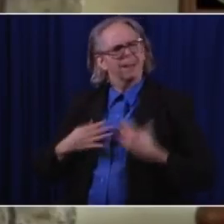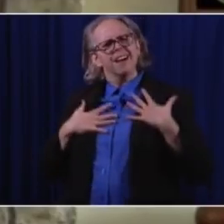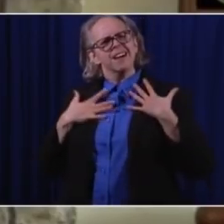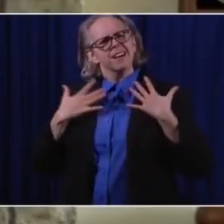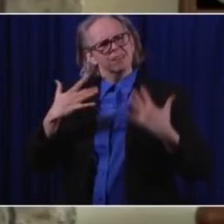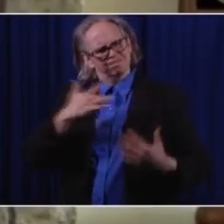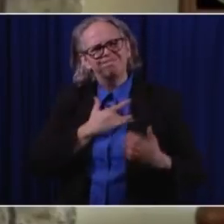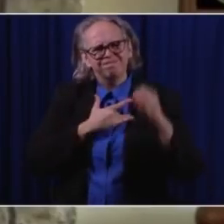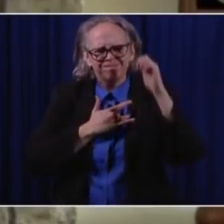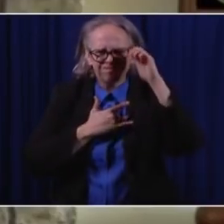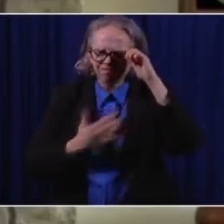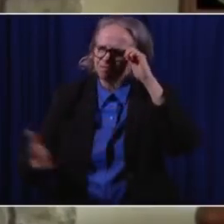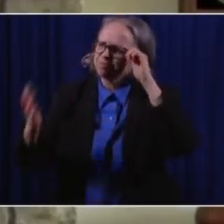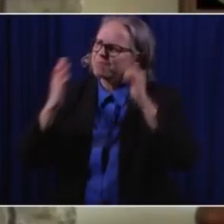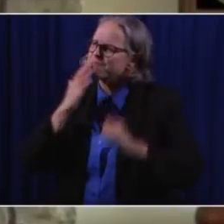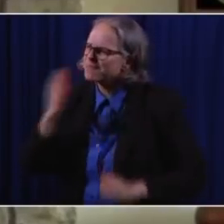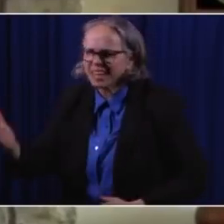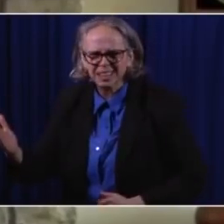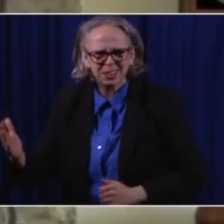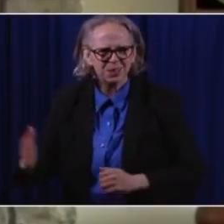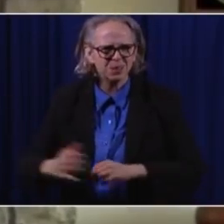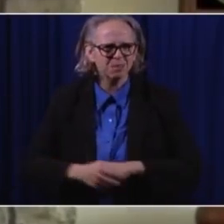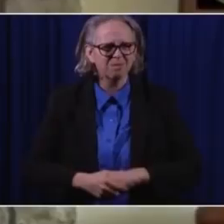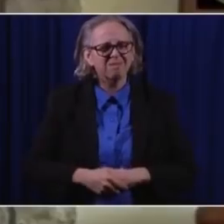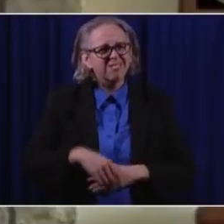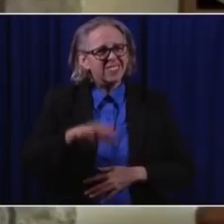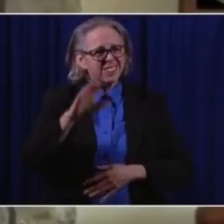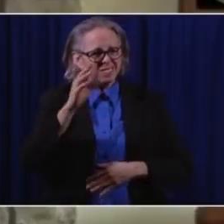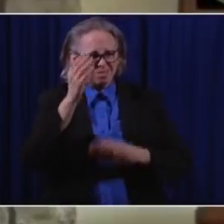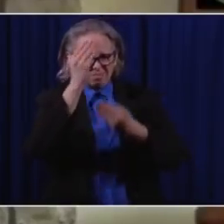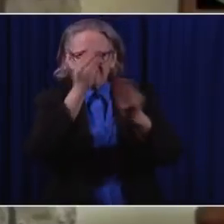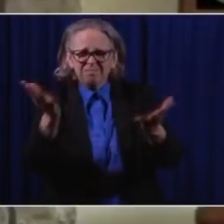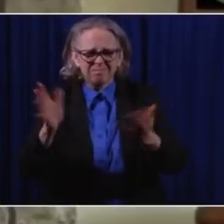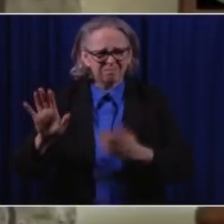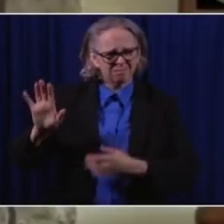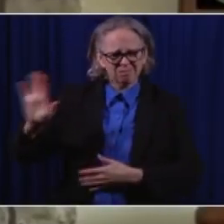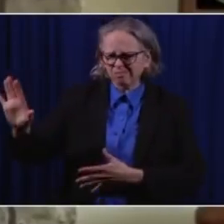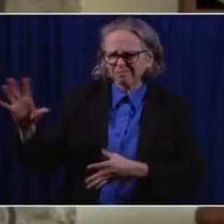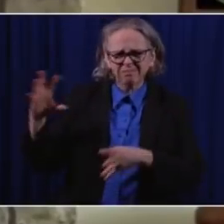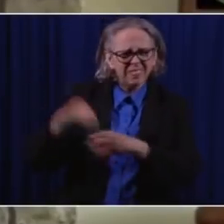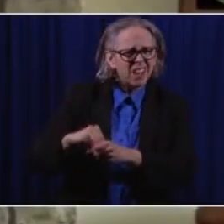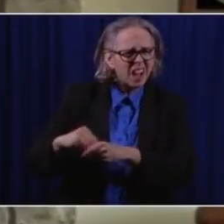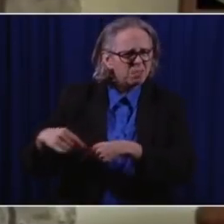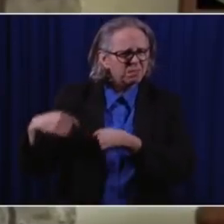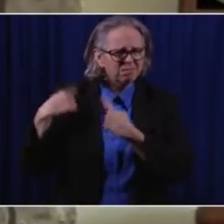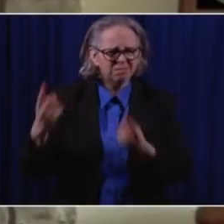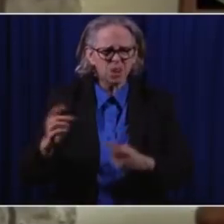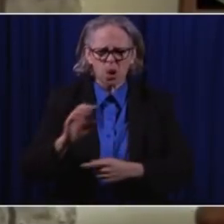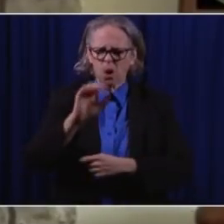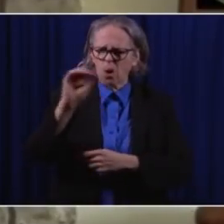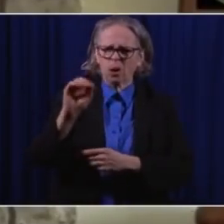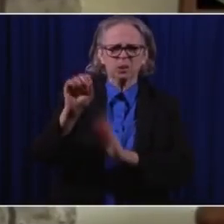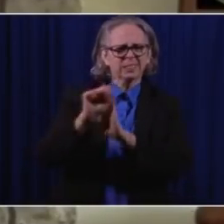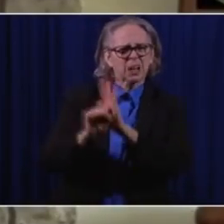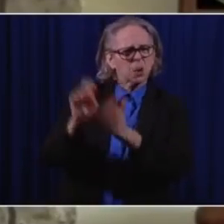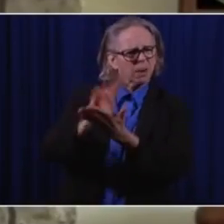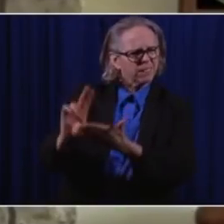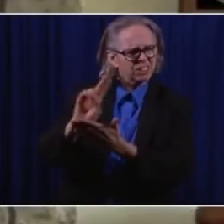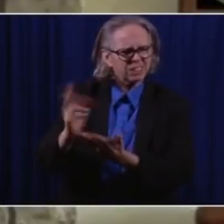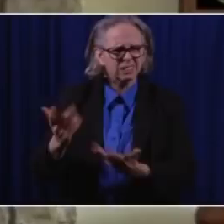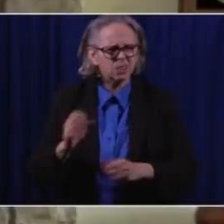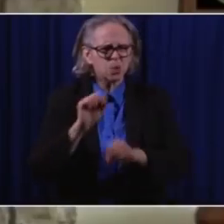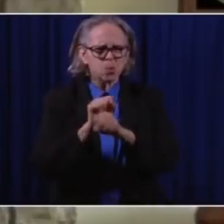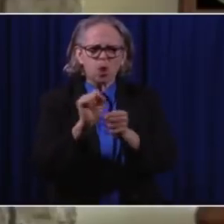much. I also want to thank you for your service on Ohio State's Board of Trustees. Thank you for doing that. I think everyone knows you're a